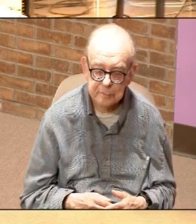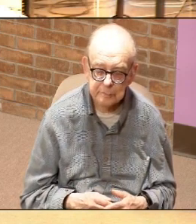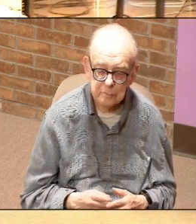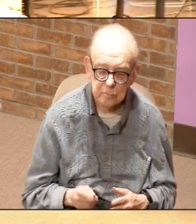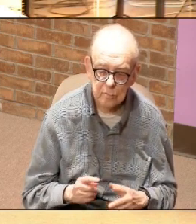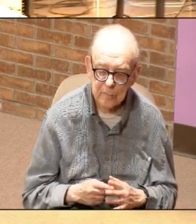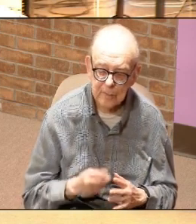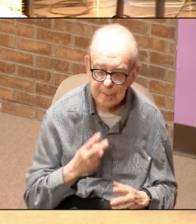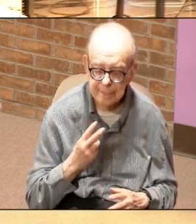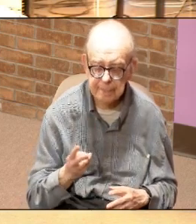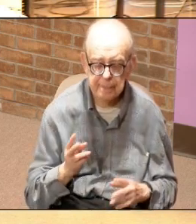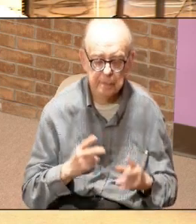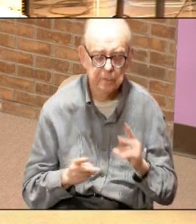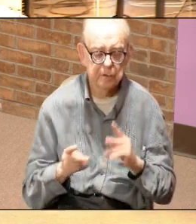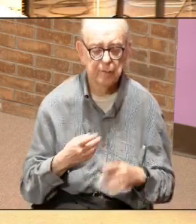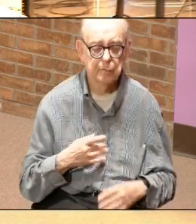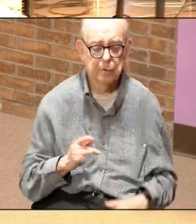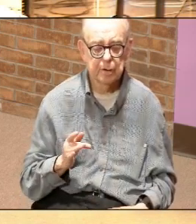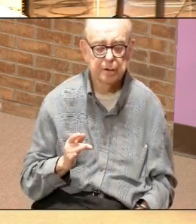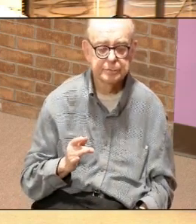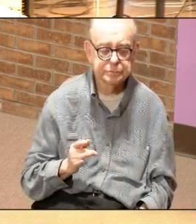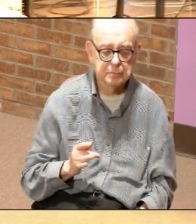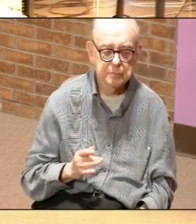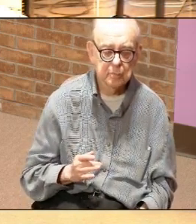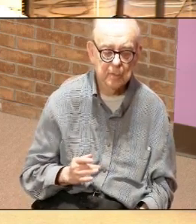And you start seeing people hurting.